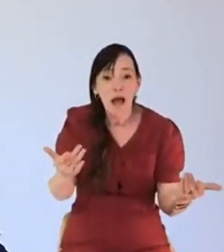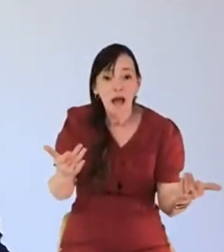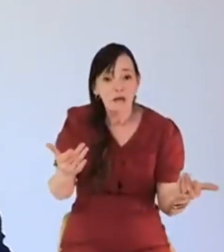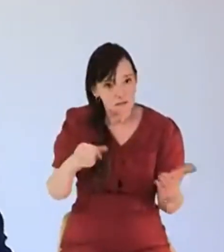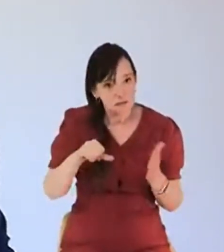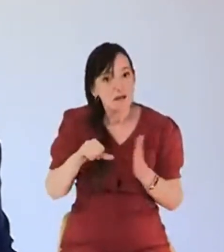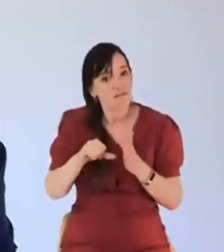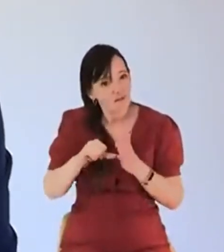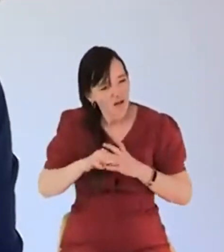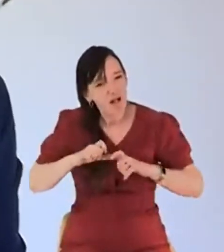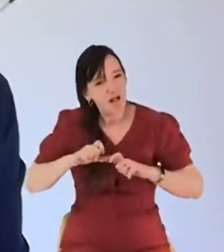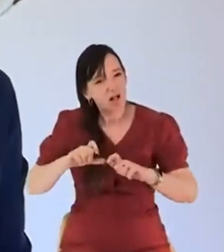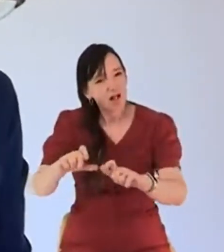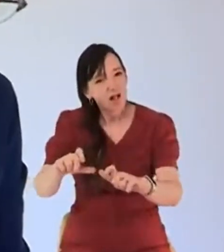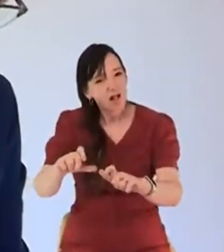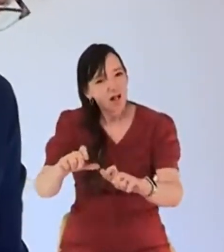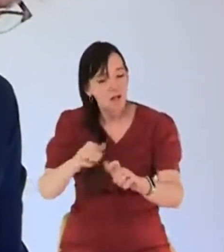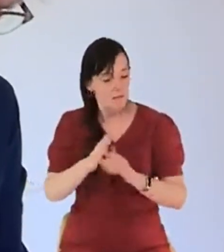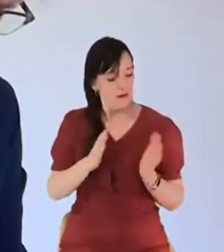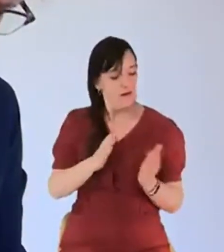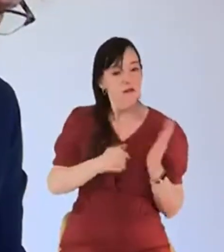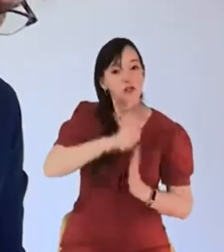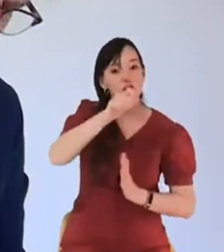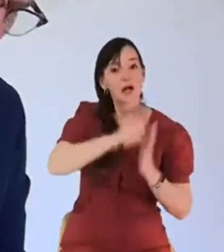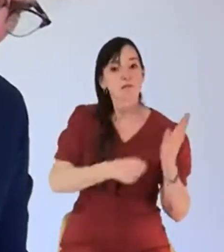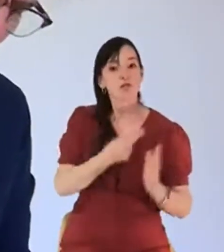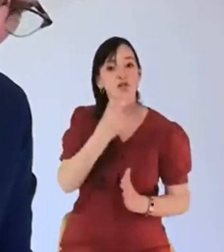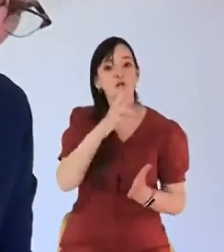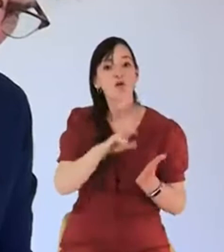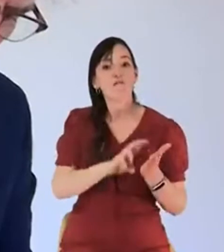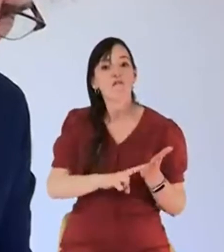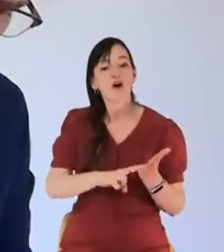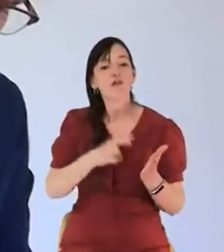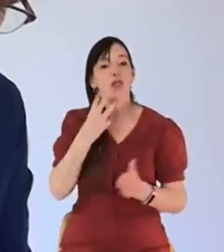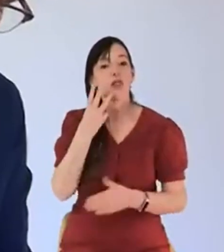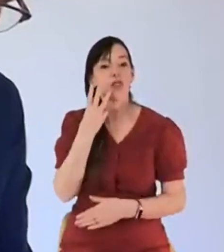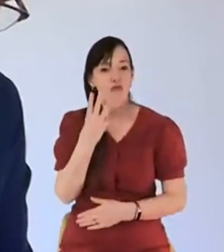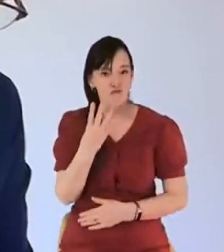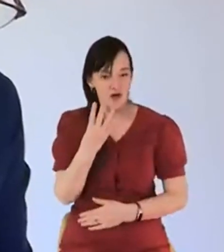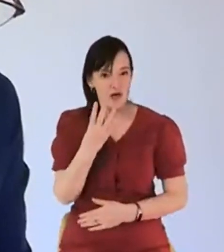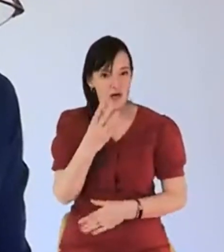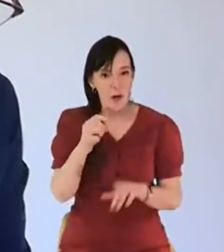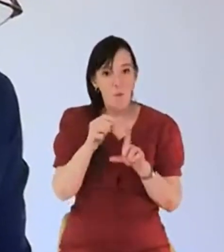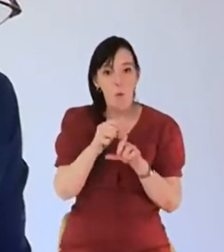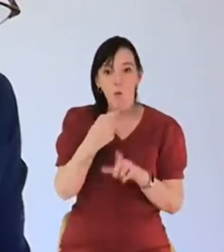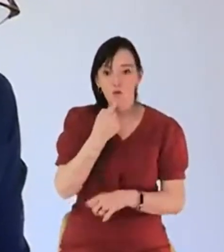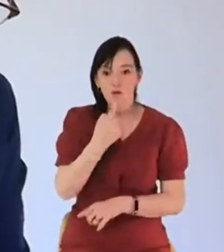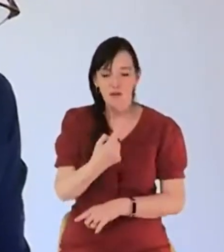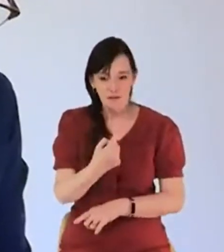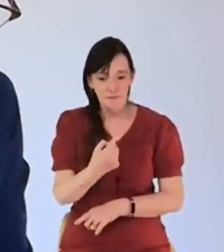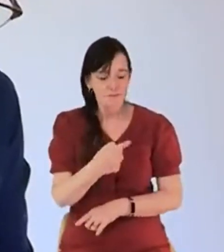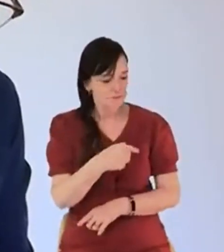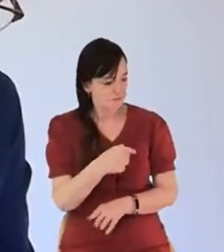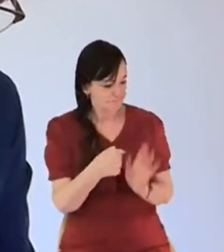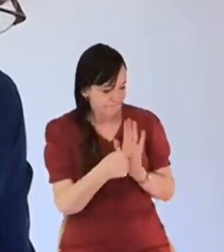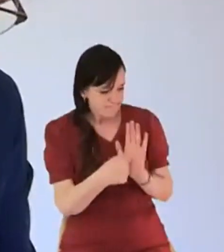See what Paul says Back in chapter 2 Verse 3 He says We ask you